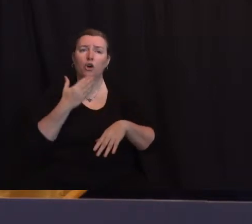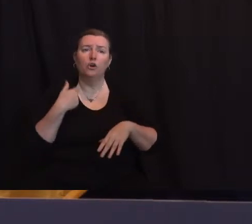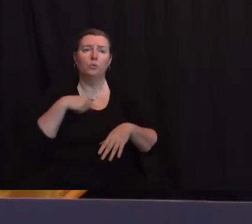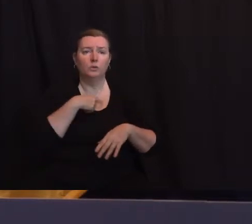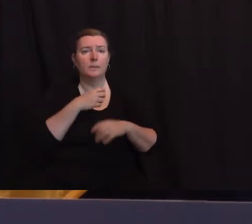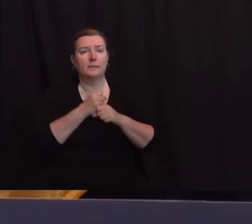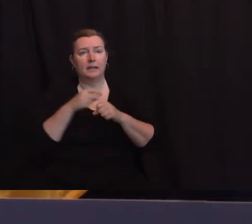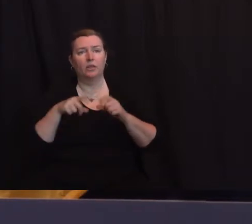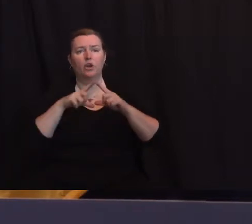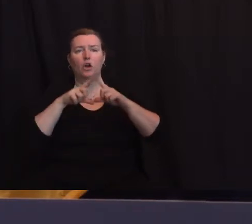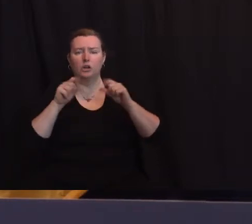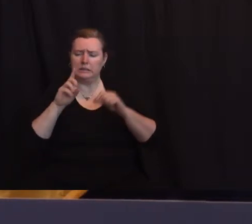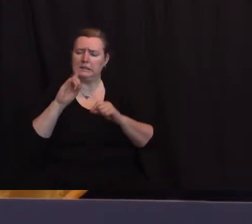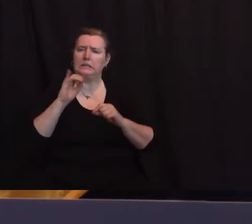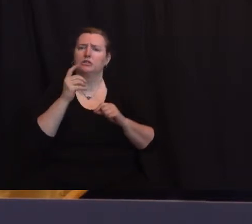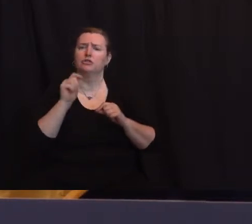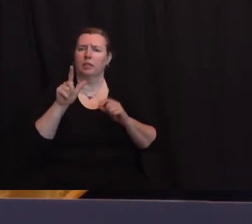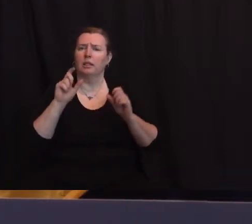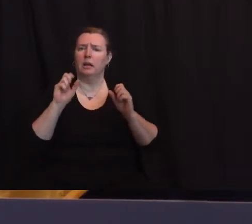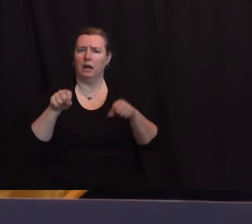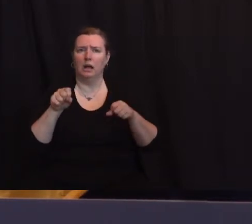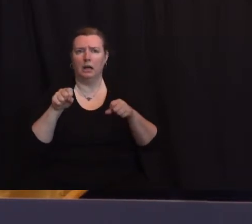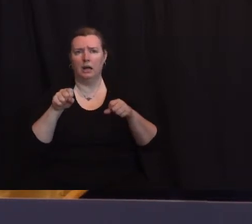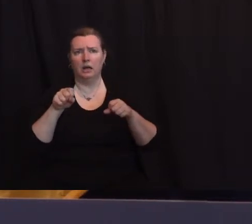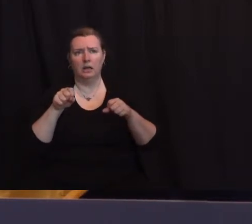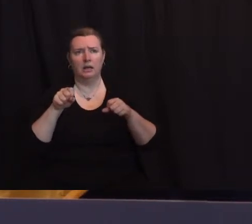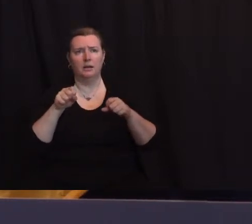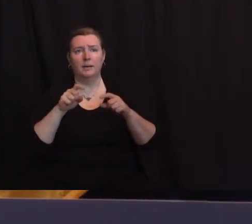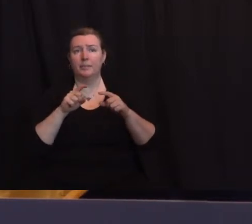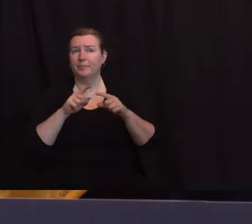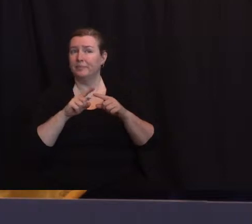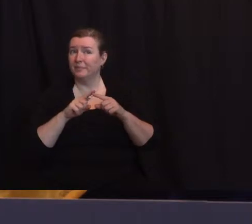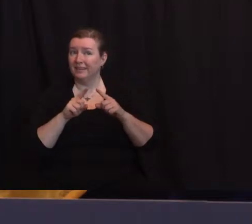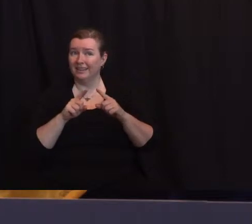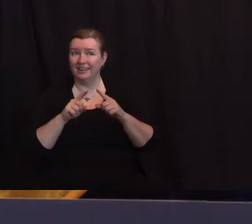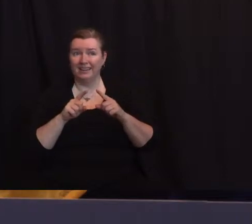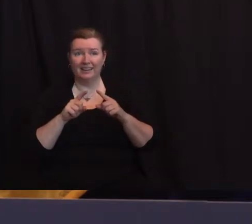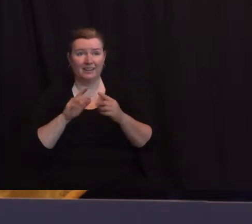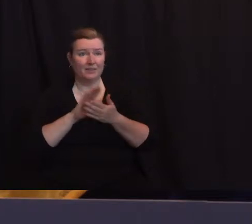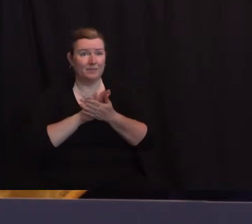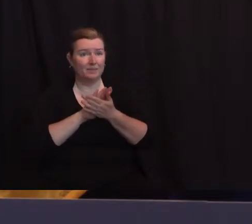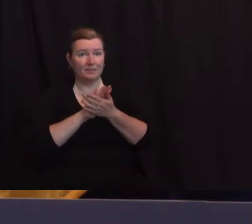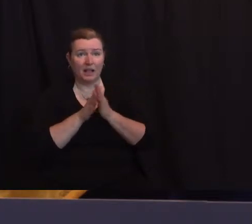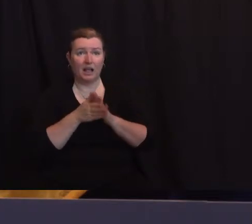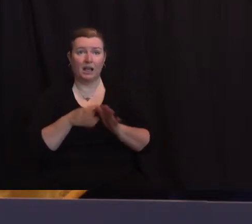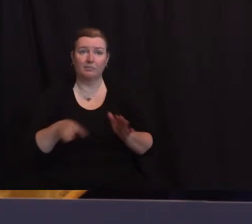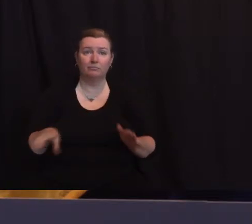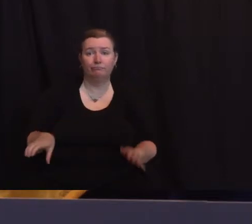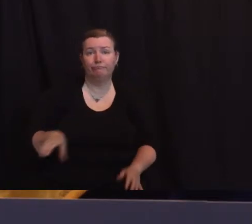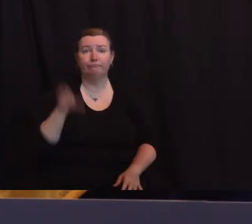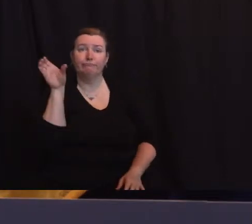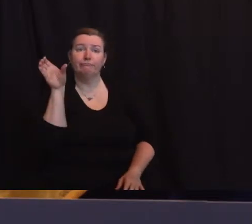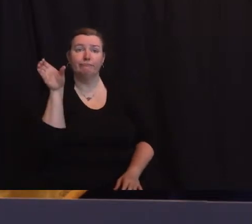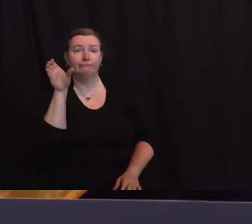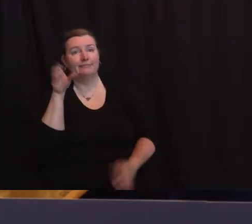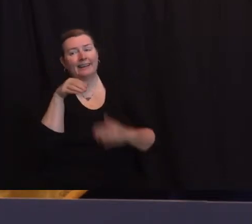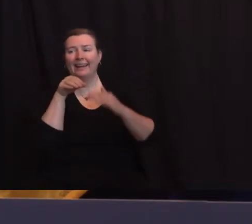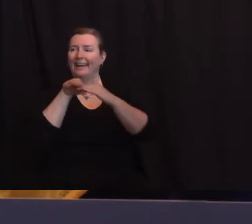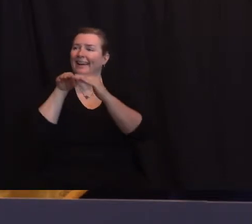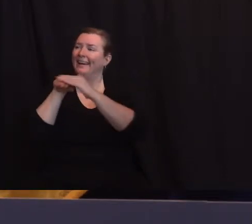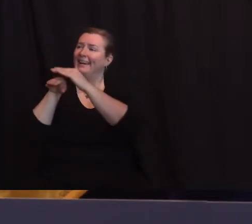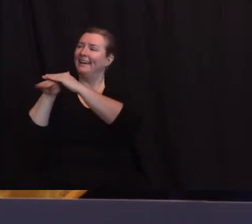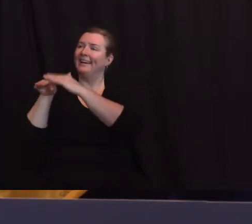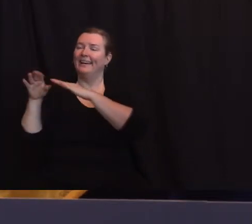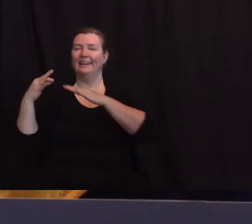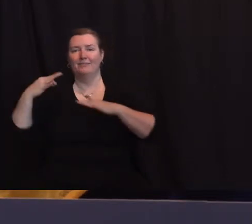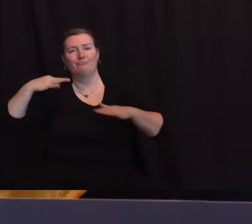your vaccination, but to then use that gets you into something when we're still